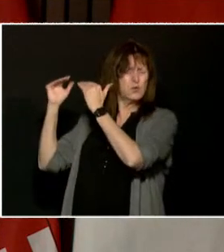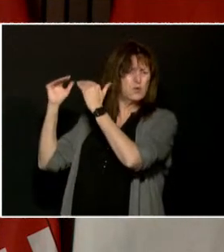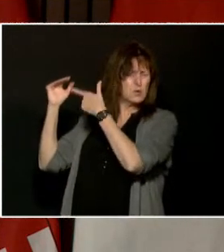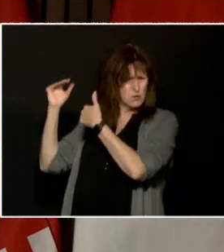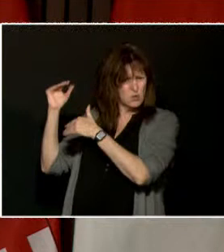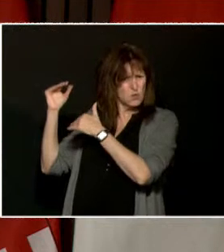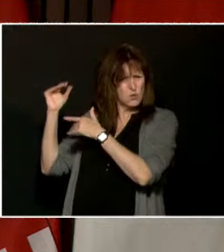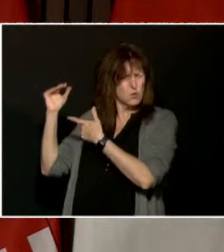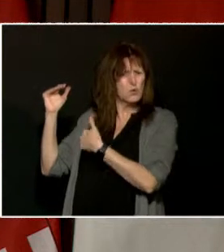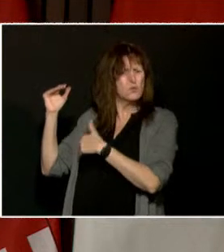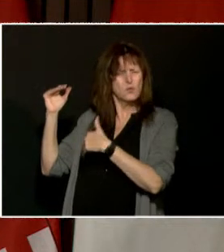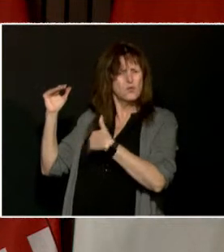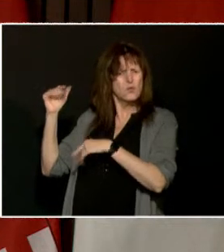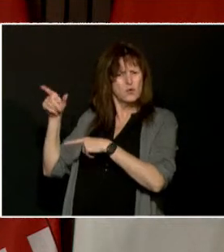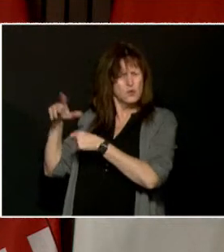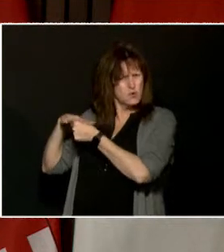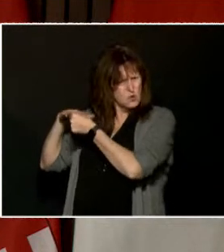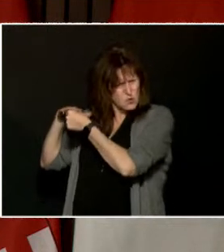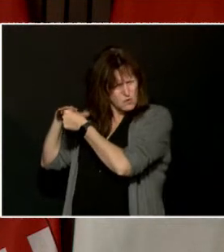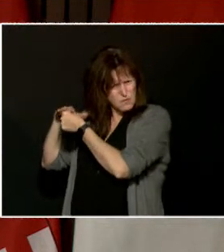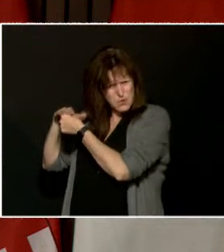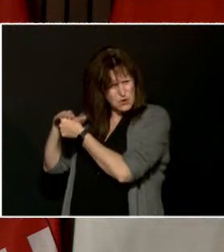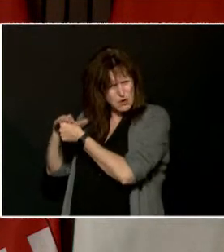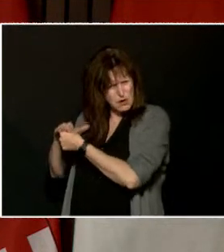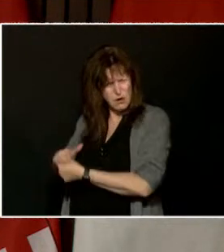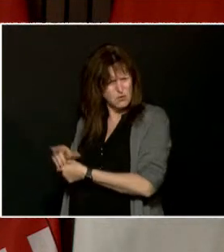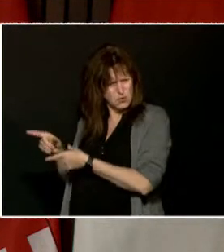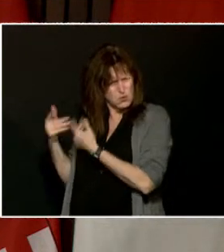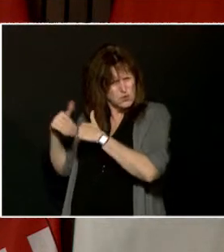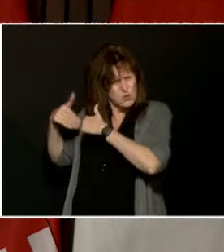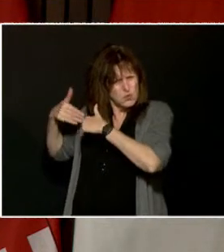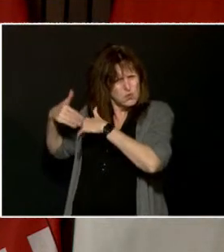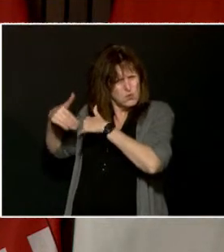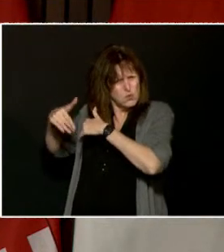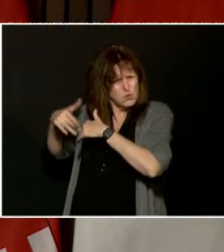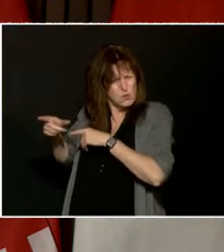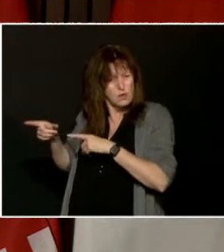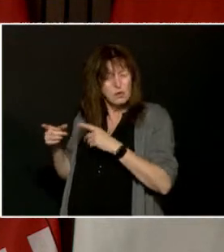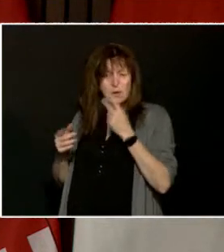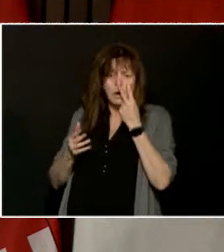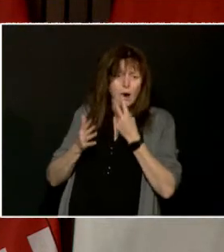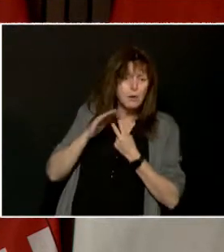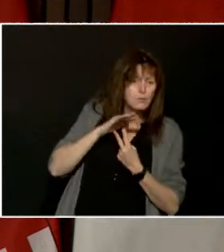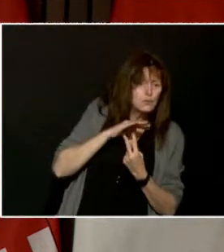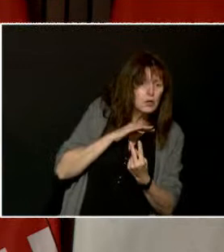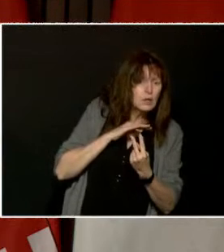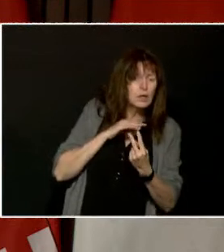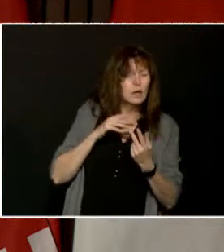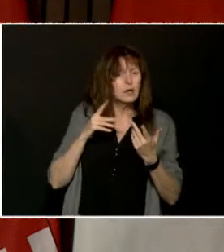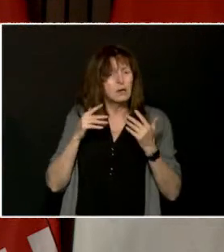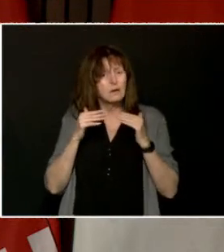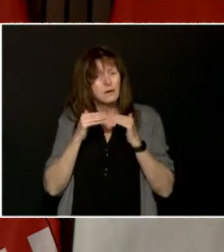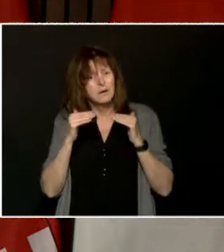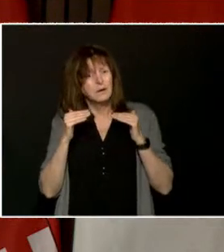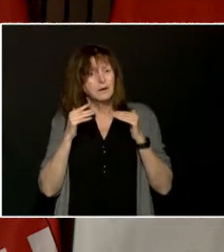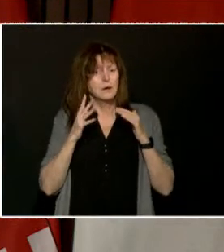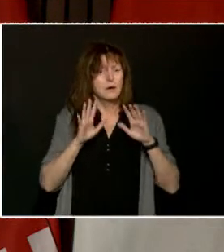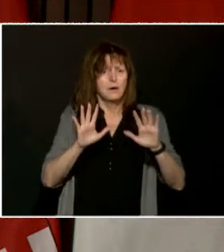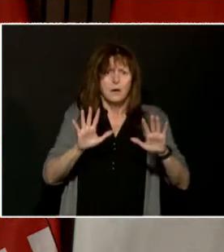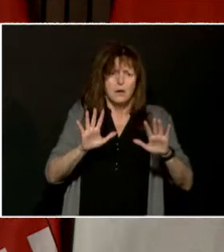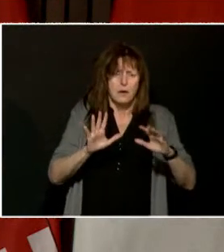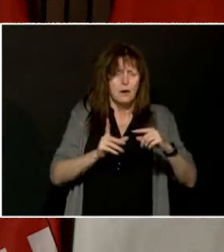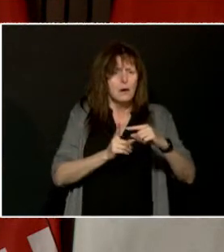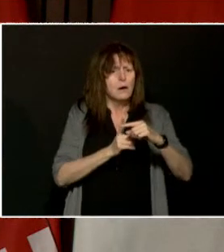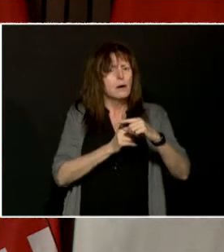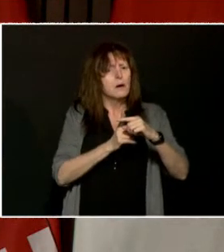of pressure on our hospital system. And our projections, I would be fair to say, I think are a little bit optimistic still on the decline in